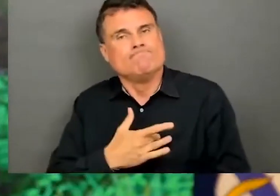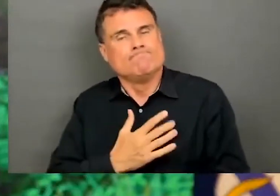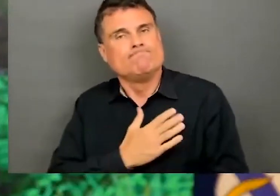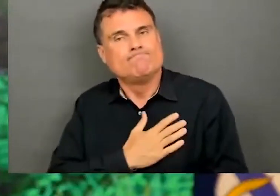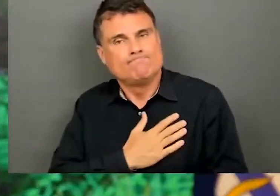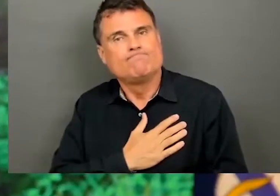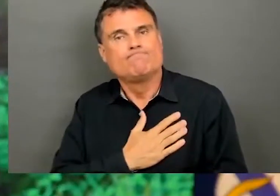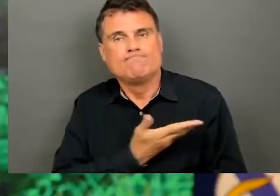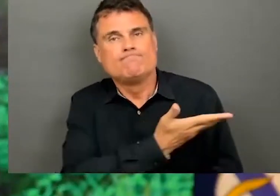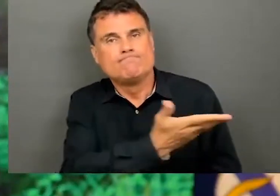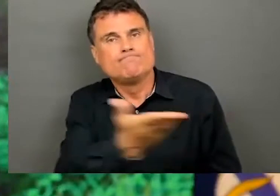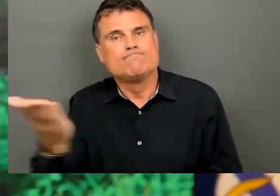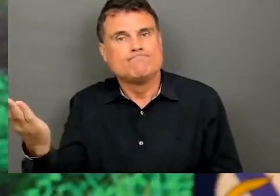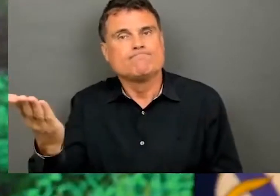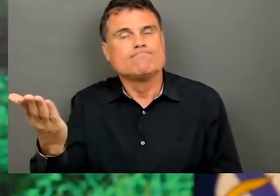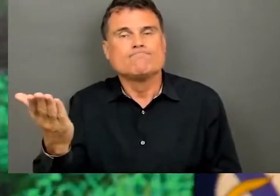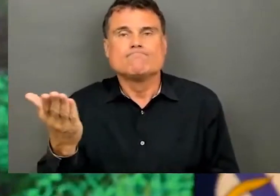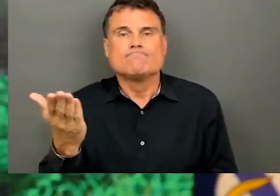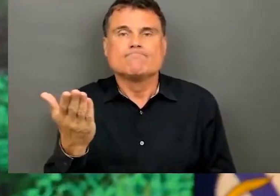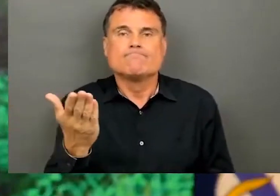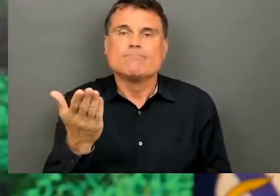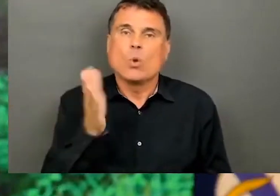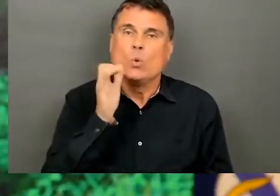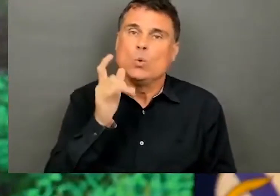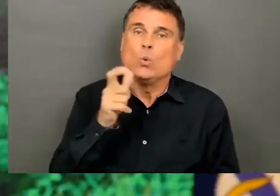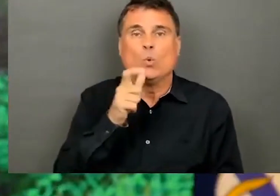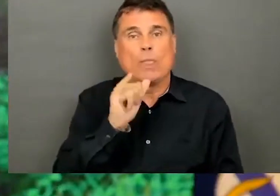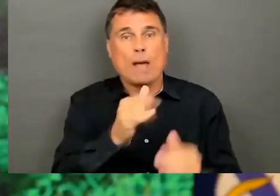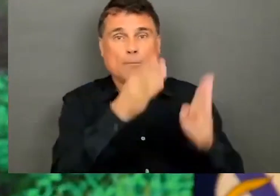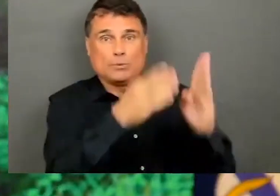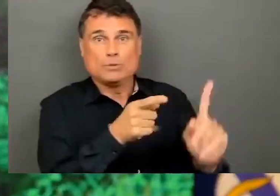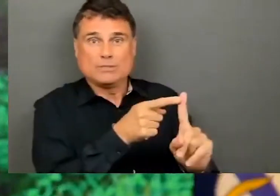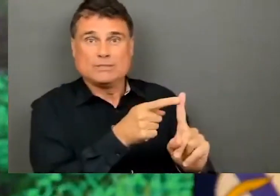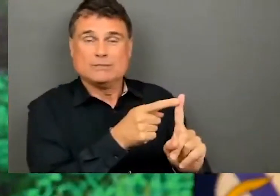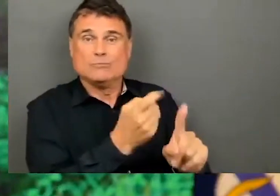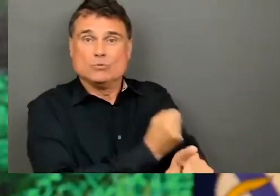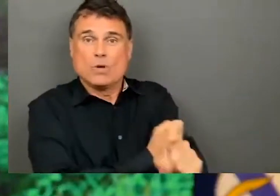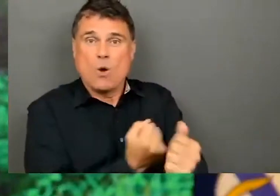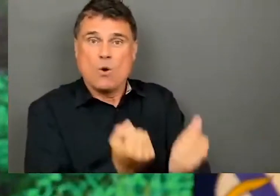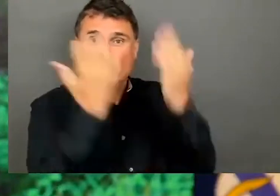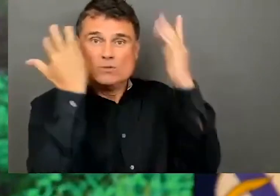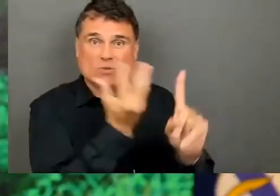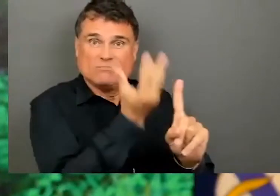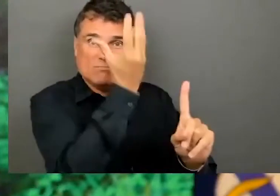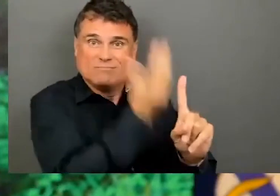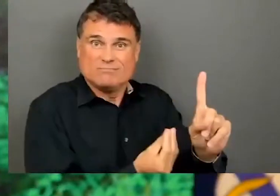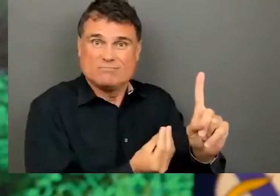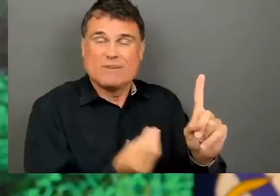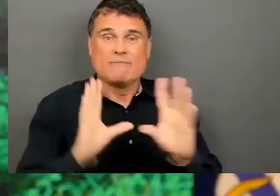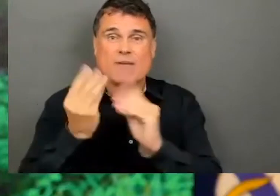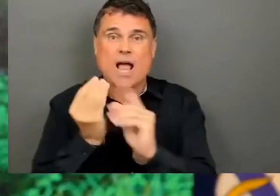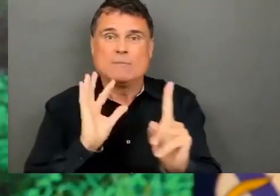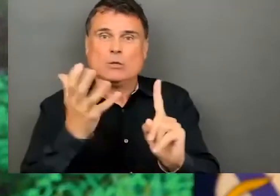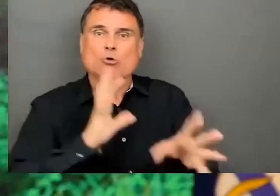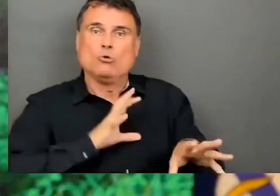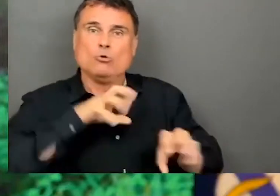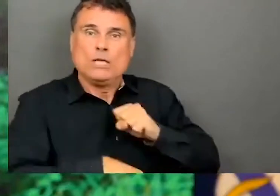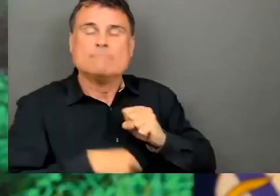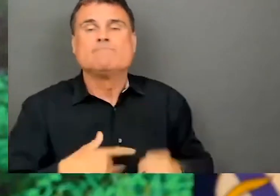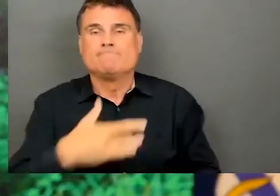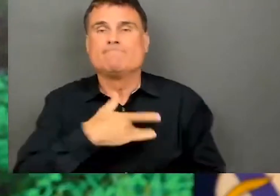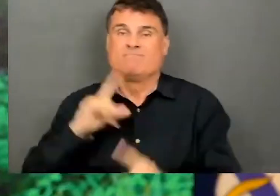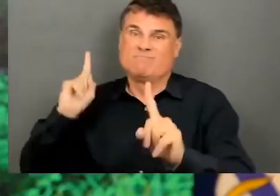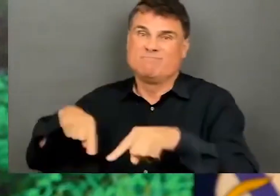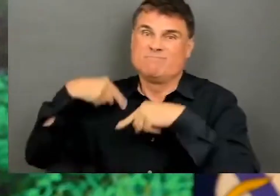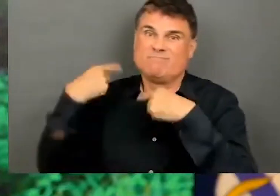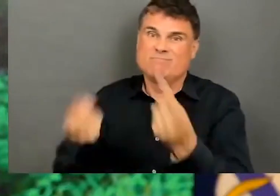friend. British Columbia is in the 6th year of the overdose emergency with more than 7,000 lives lost. It is